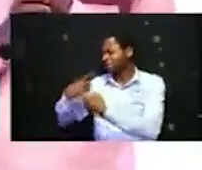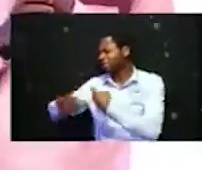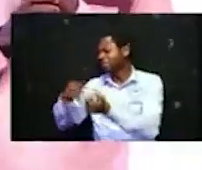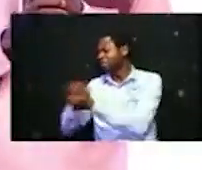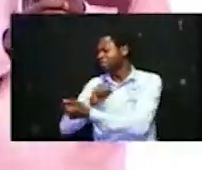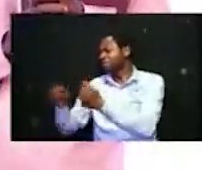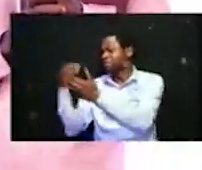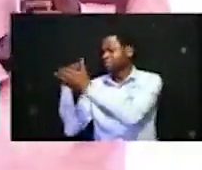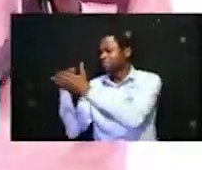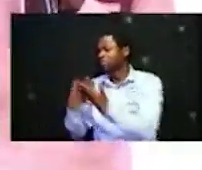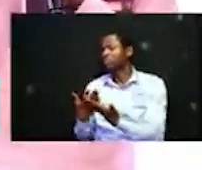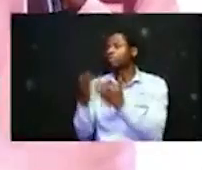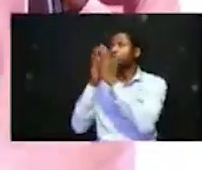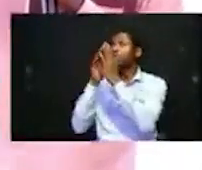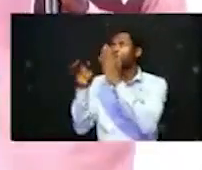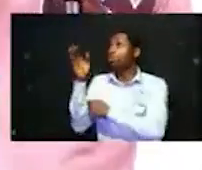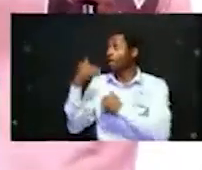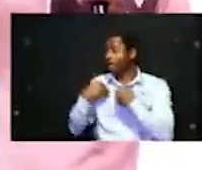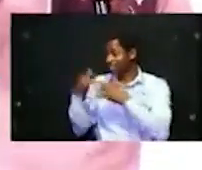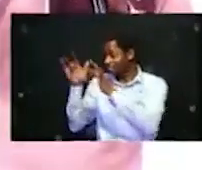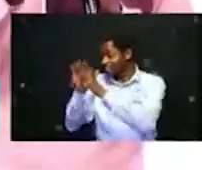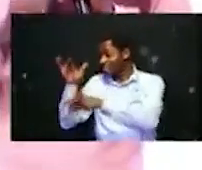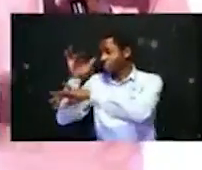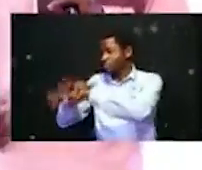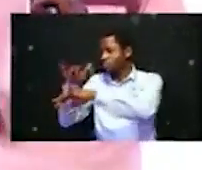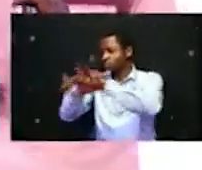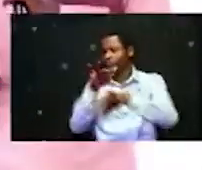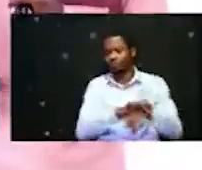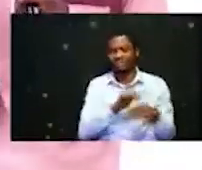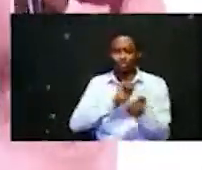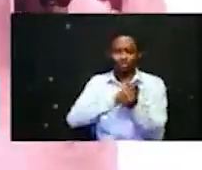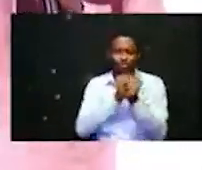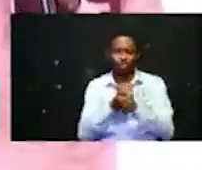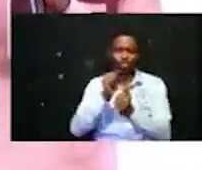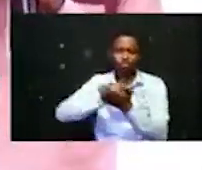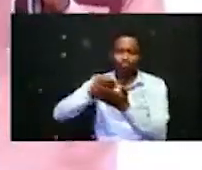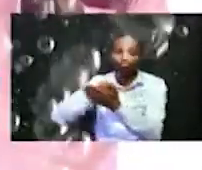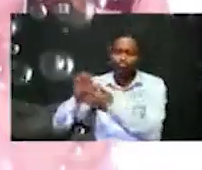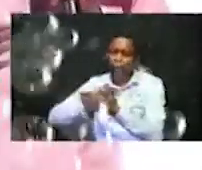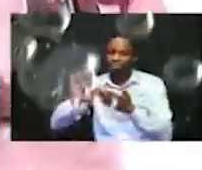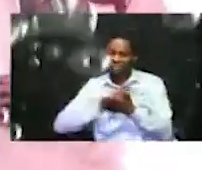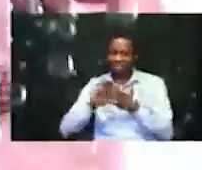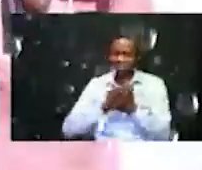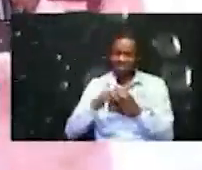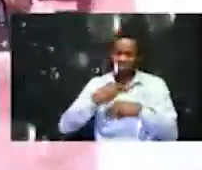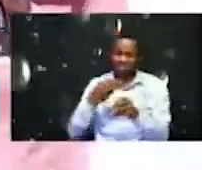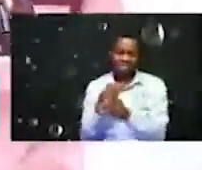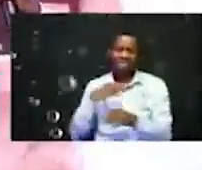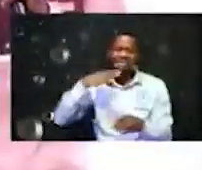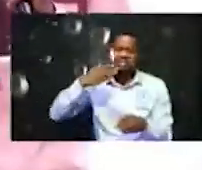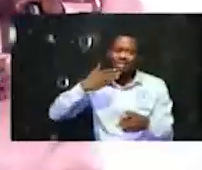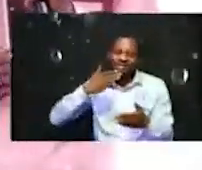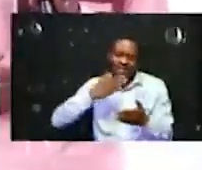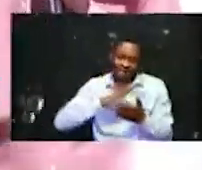let God have mercy on us. Consecrate us and set us apart. From tonight, we